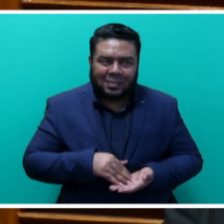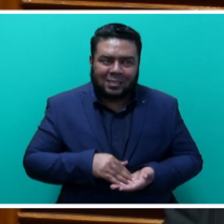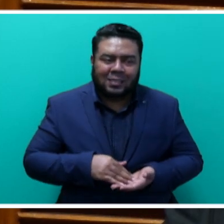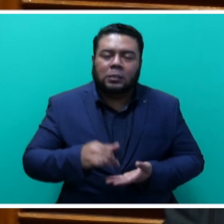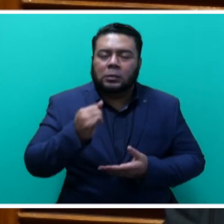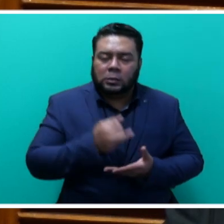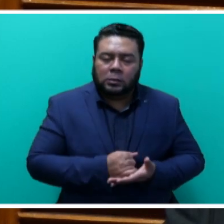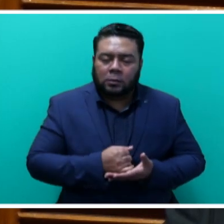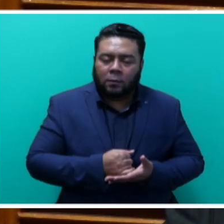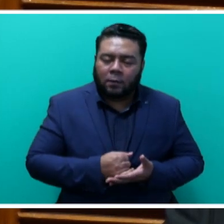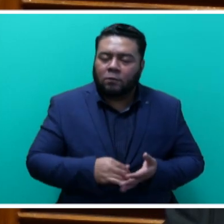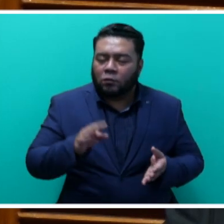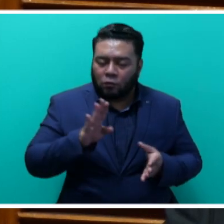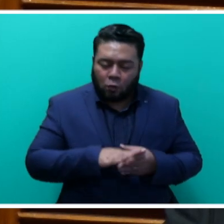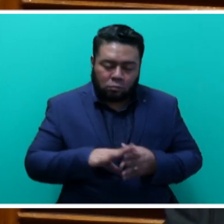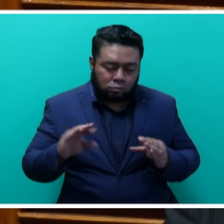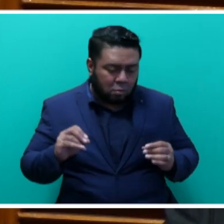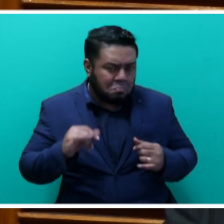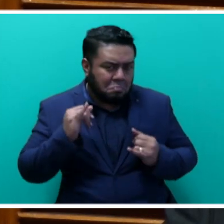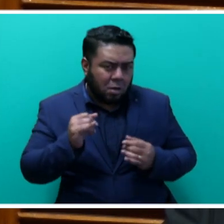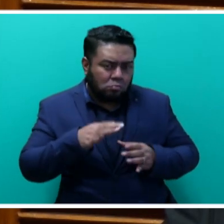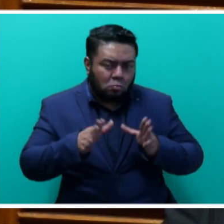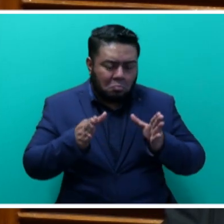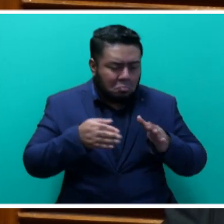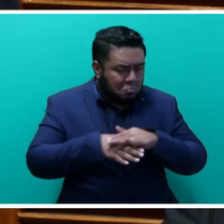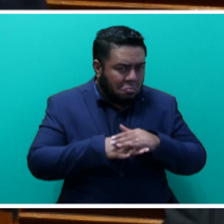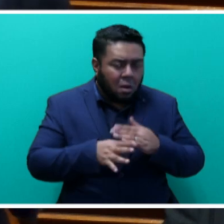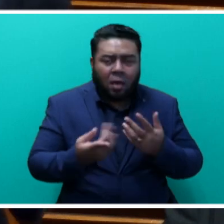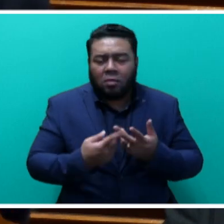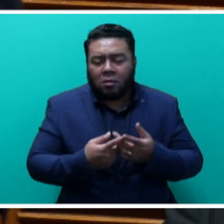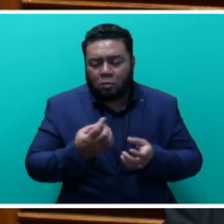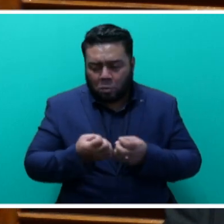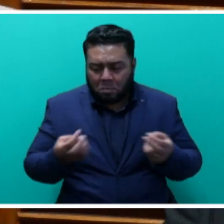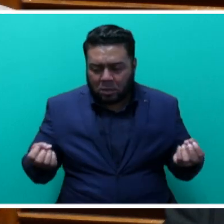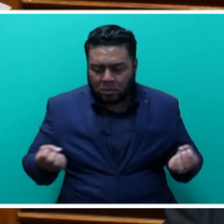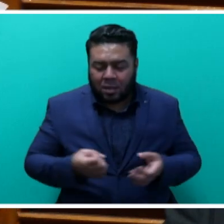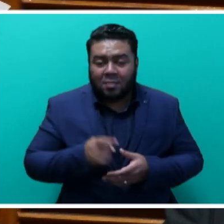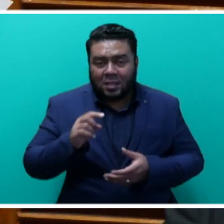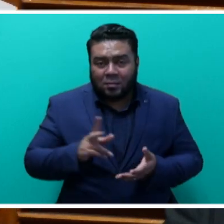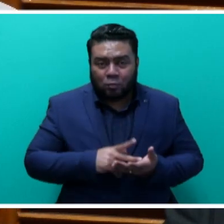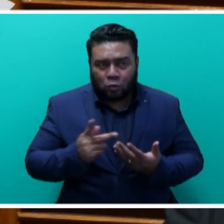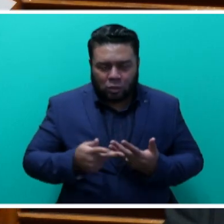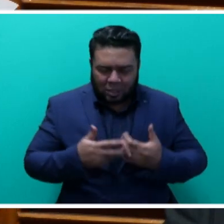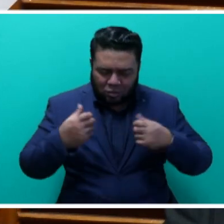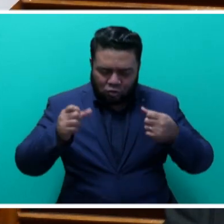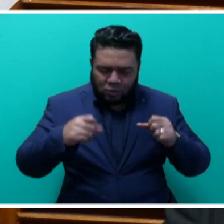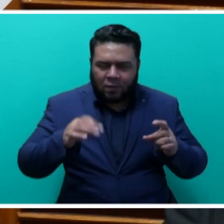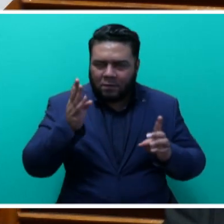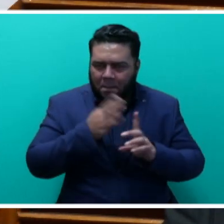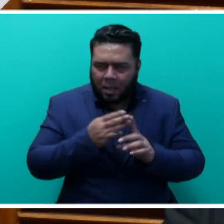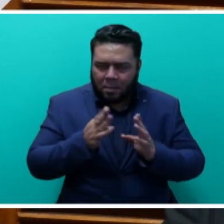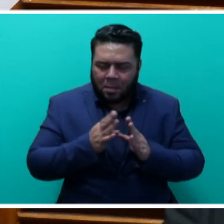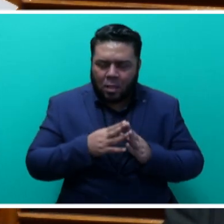such as bread ovens, bread mixing equipment, etc. These projects achieve several multiple objectives under